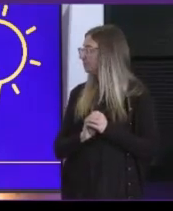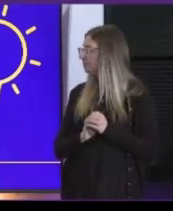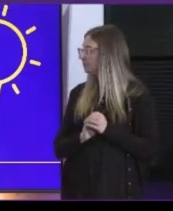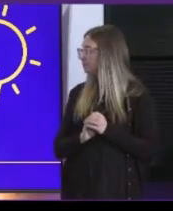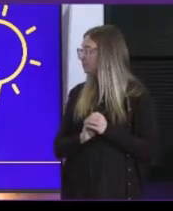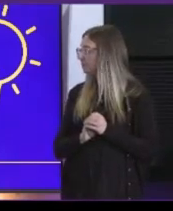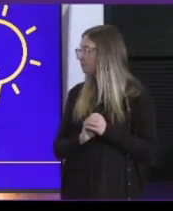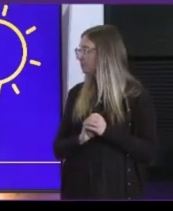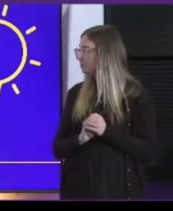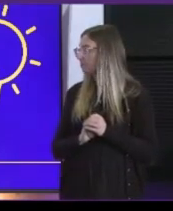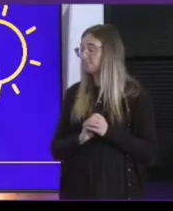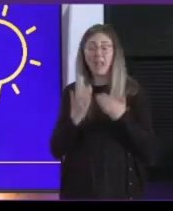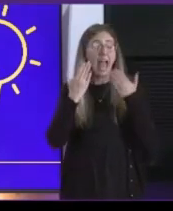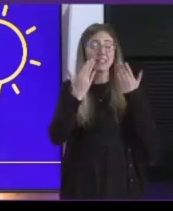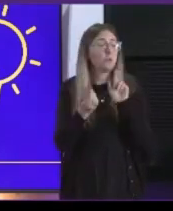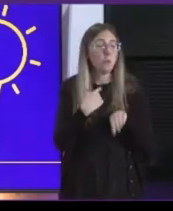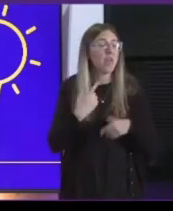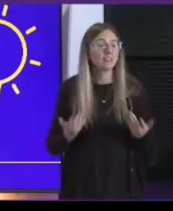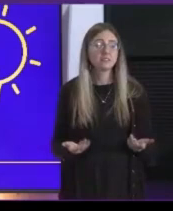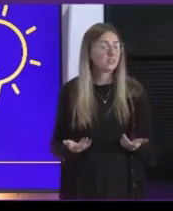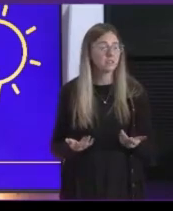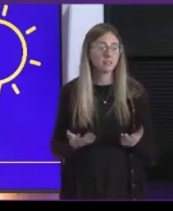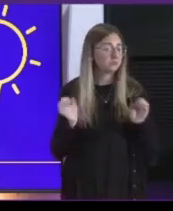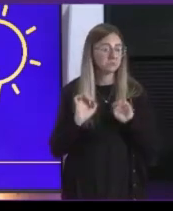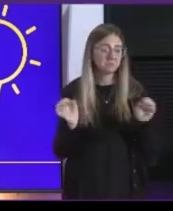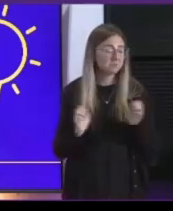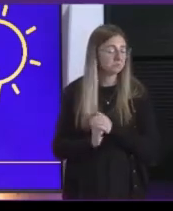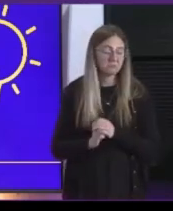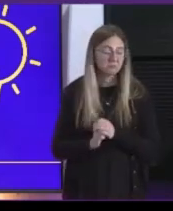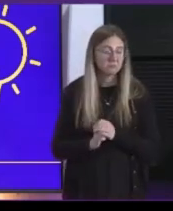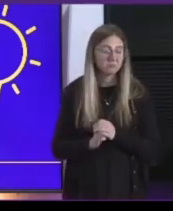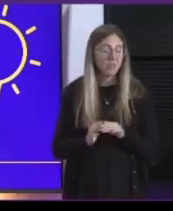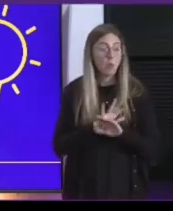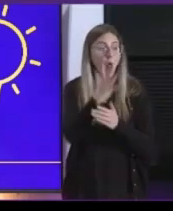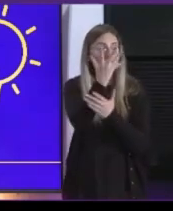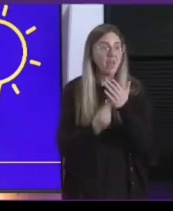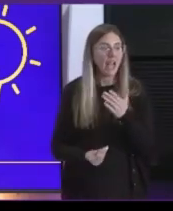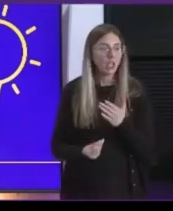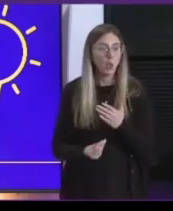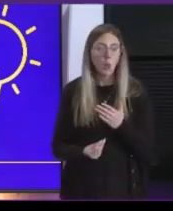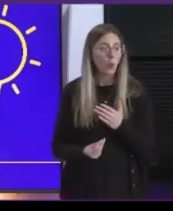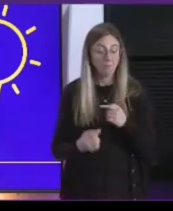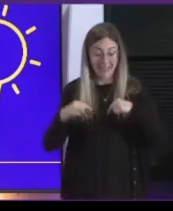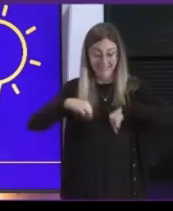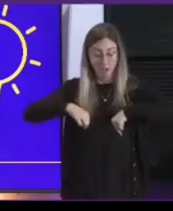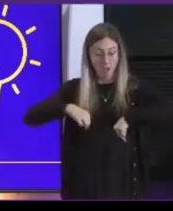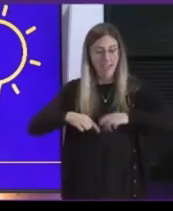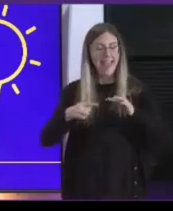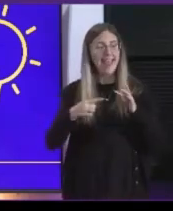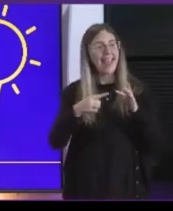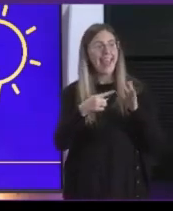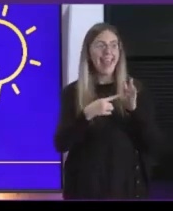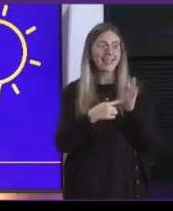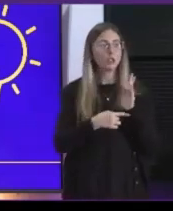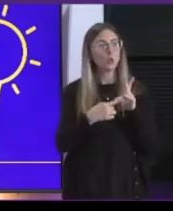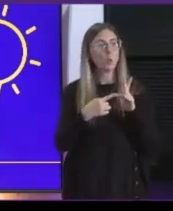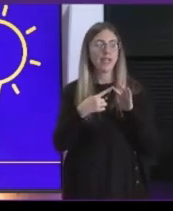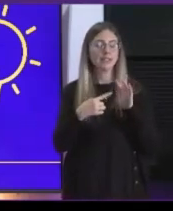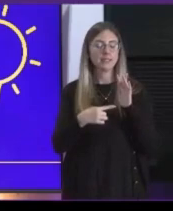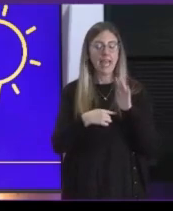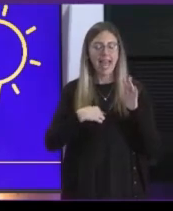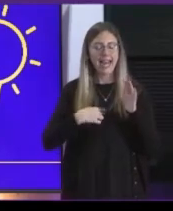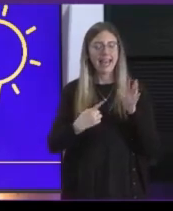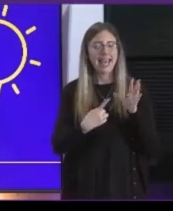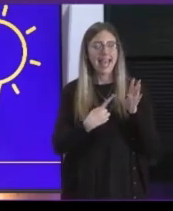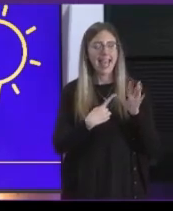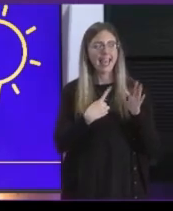I haven't seen those answers yet. Now, I will also say that we're not in a vacuum. When we at Intuit, for instance, I really liked AODA